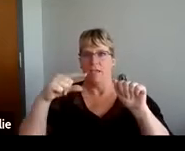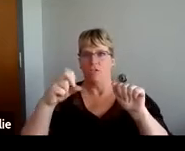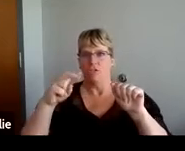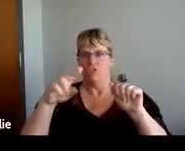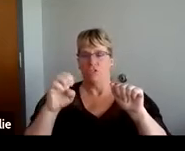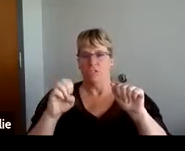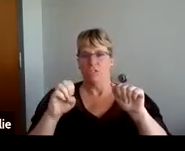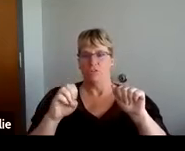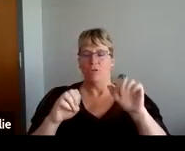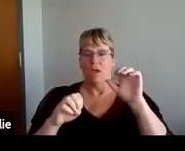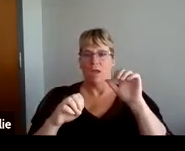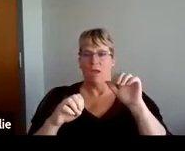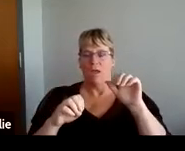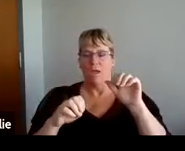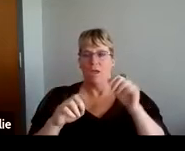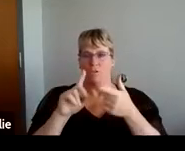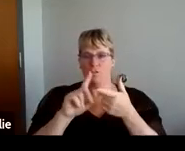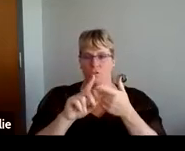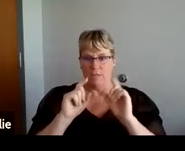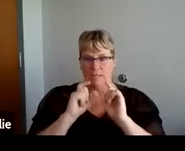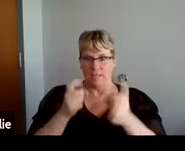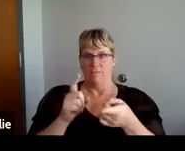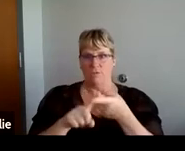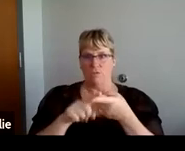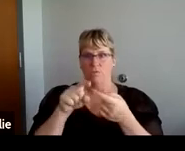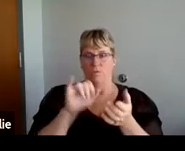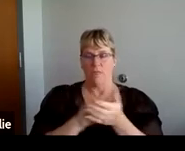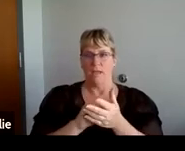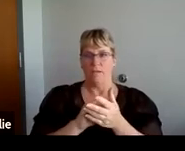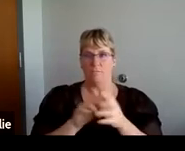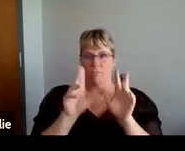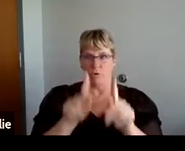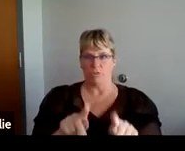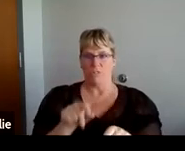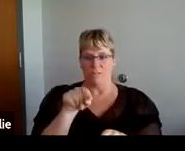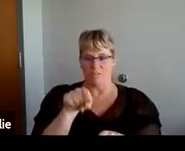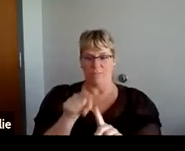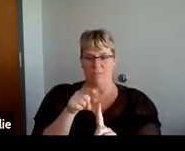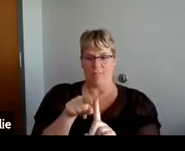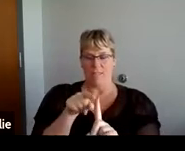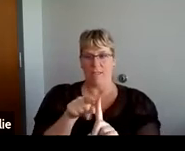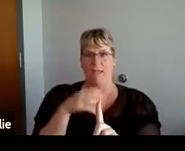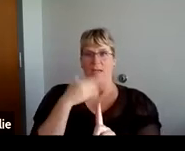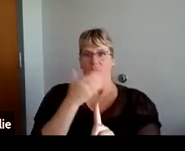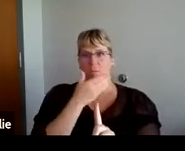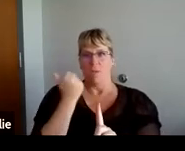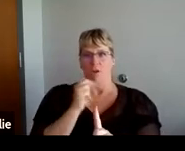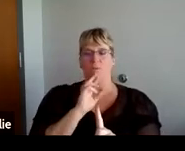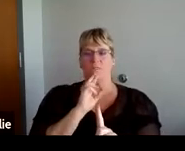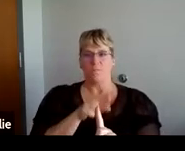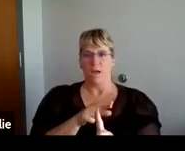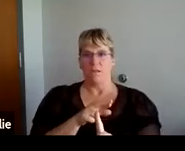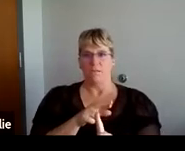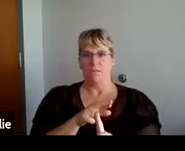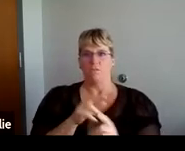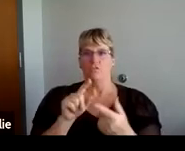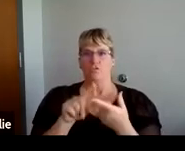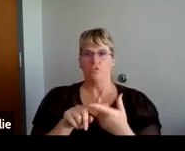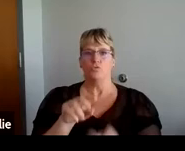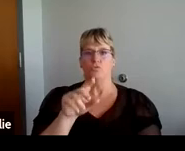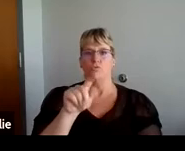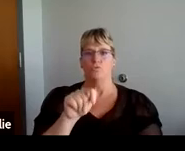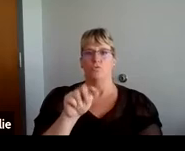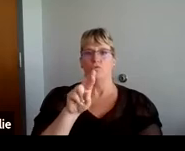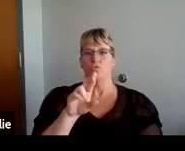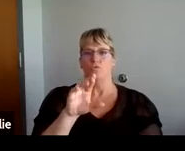allele, we call them, to the individual. That individual is going to have a better response to naltrexone. If they're presenting to